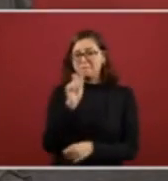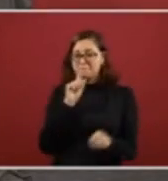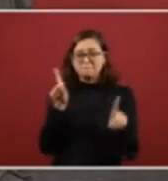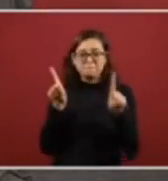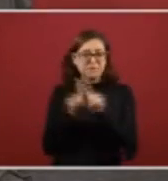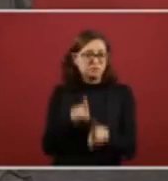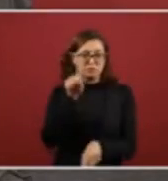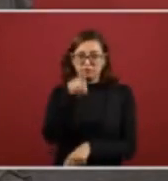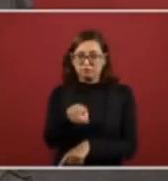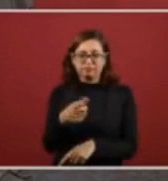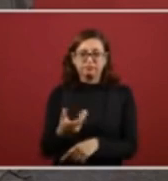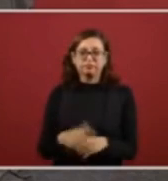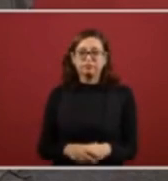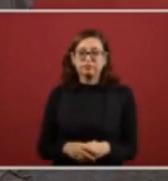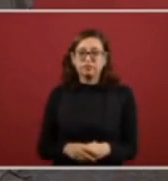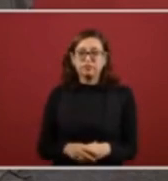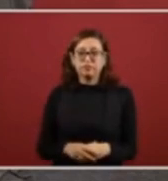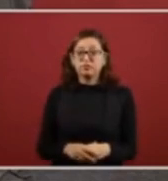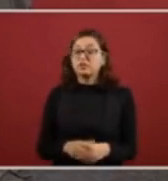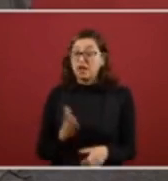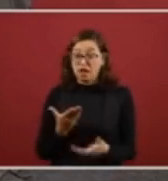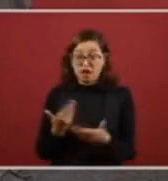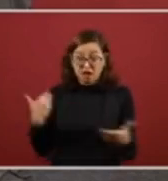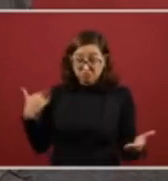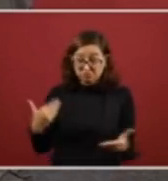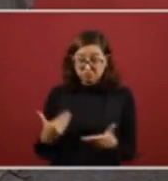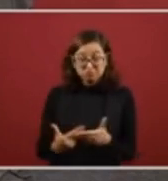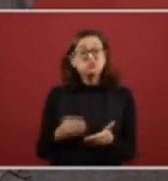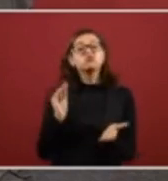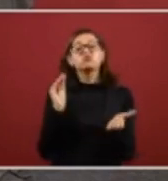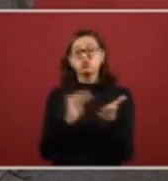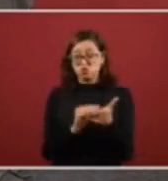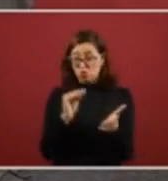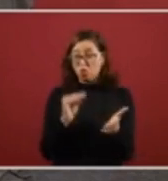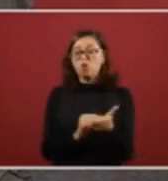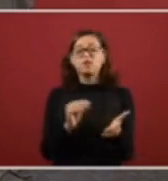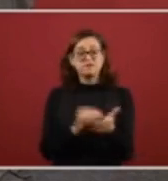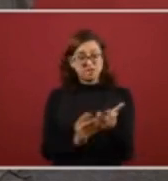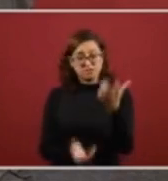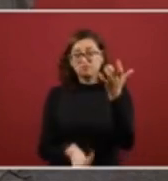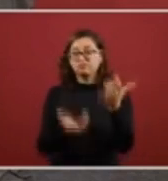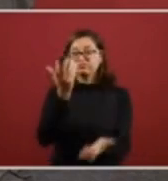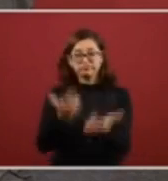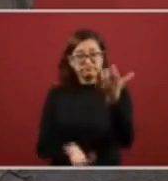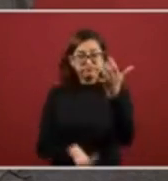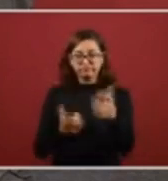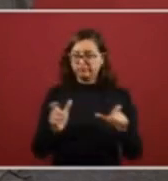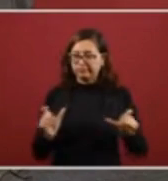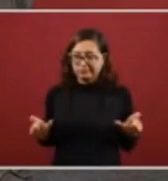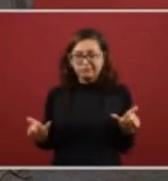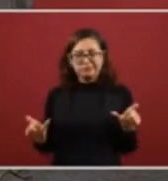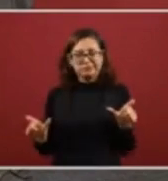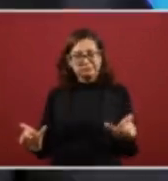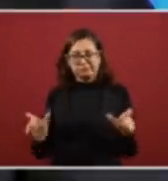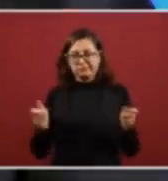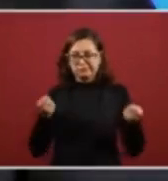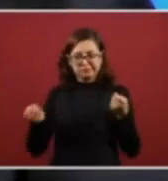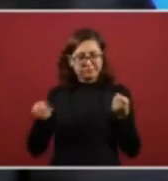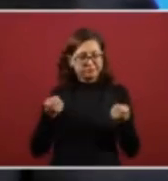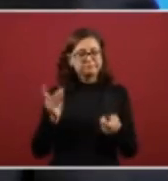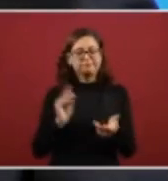pilot and it burns off the gas. But it, this time it's still running. So they still got the circle